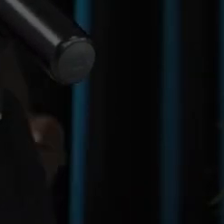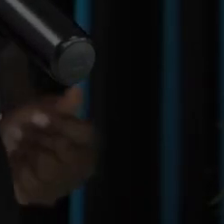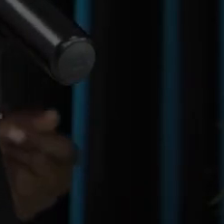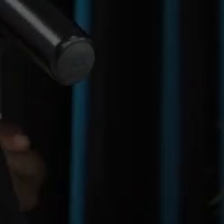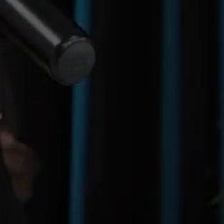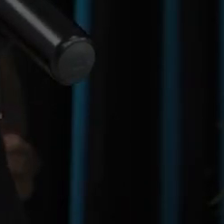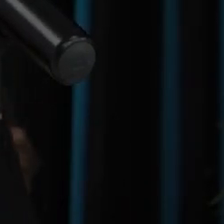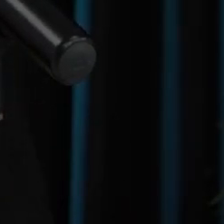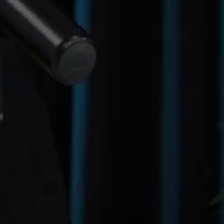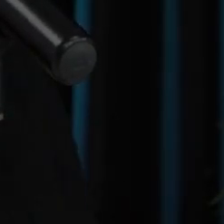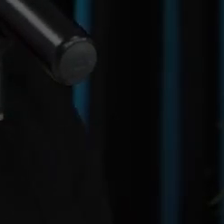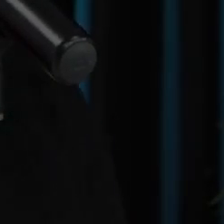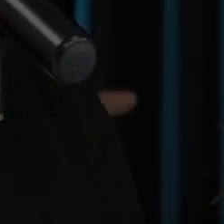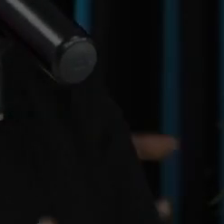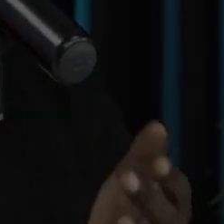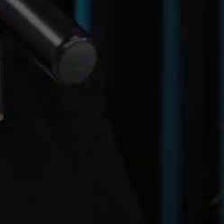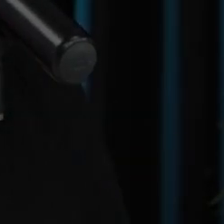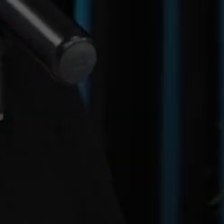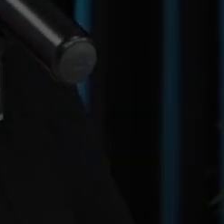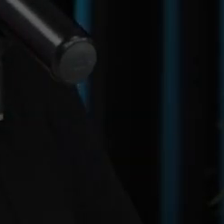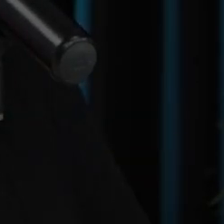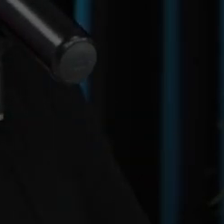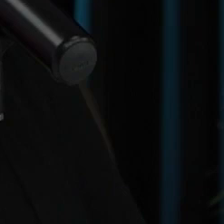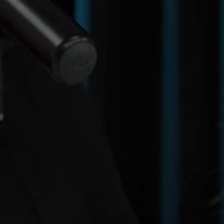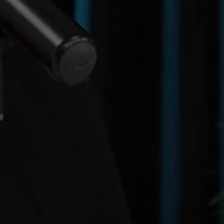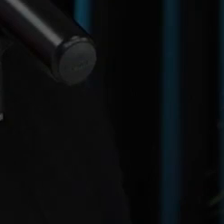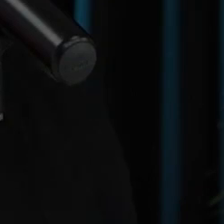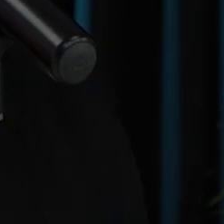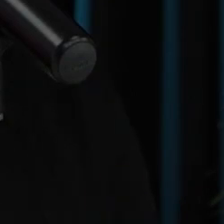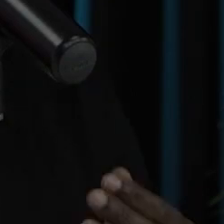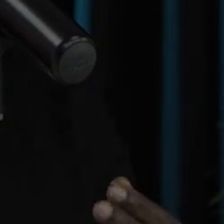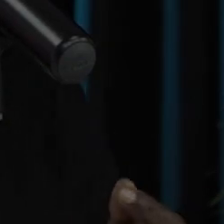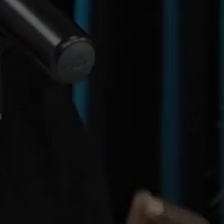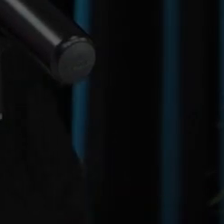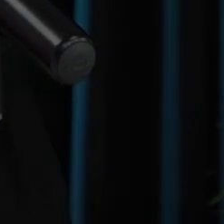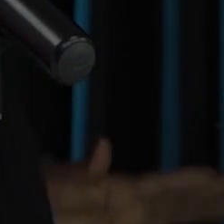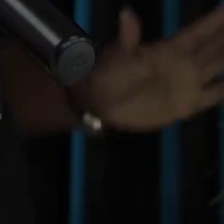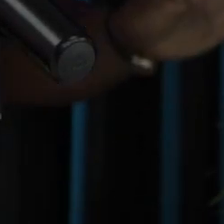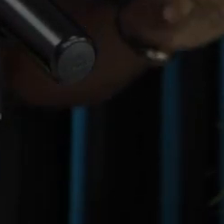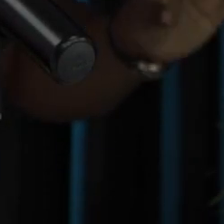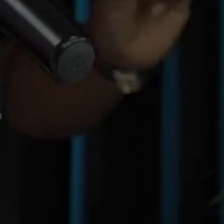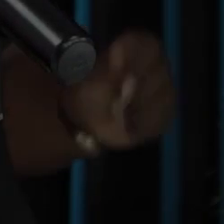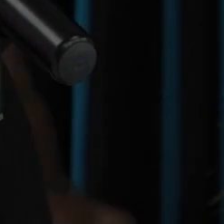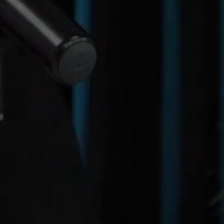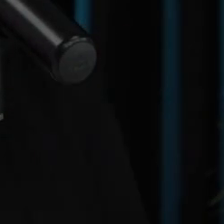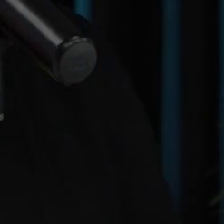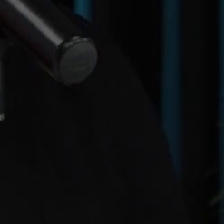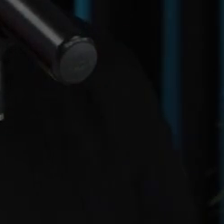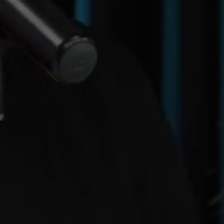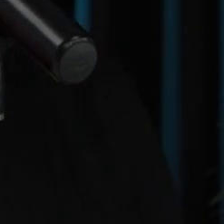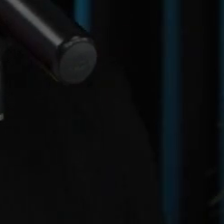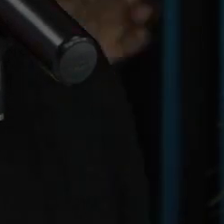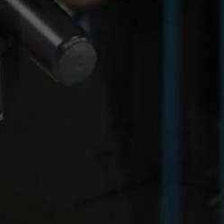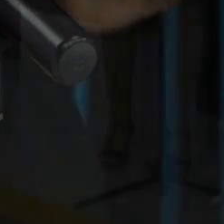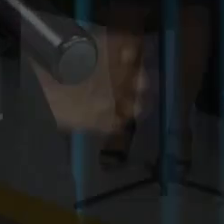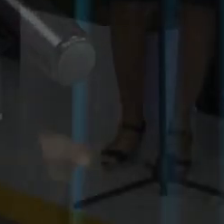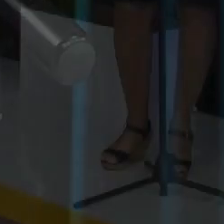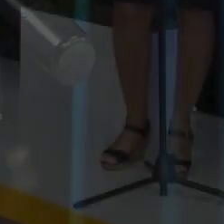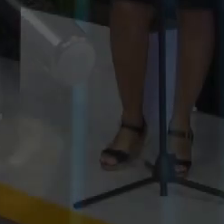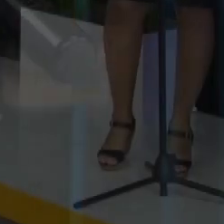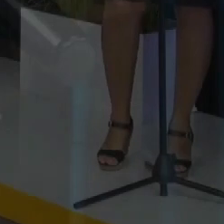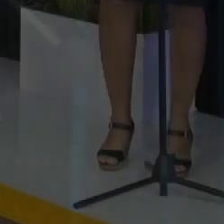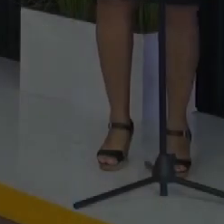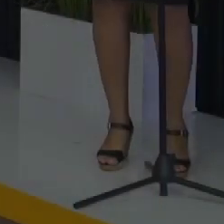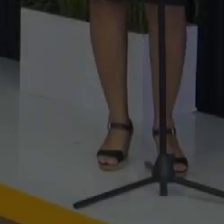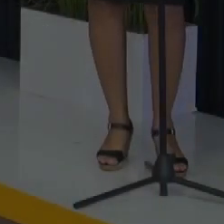follow all the evil they see, but I follow the one who died for me. In